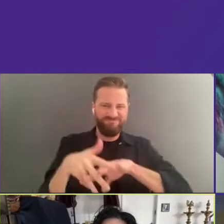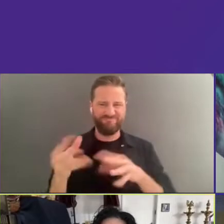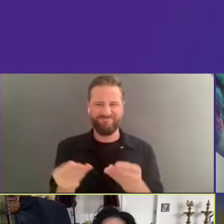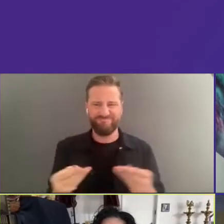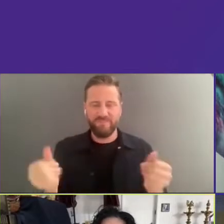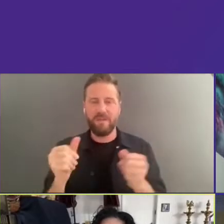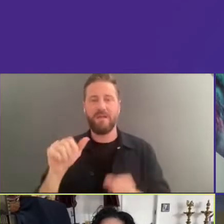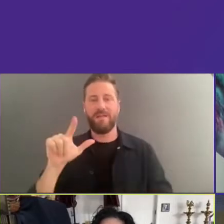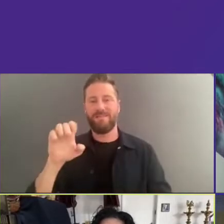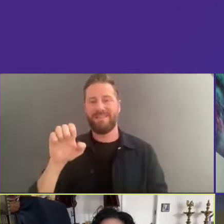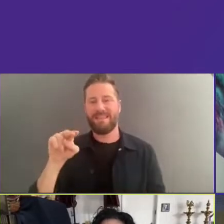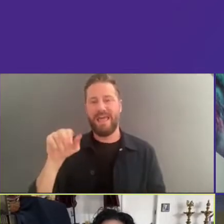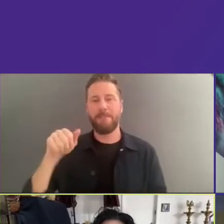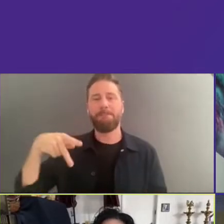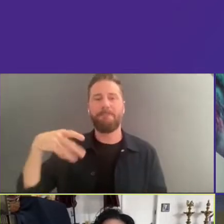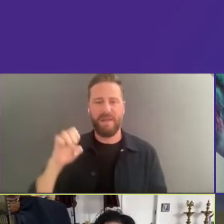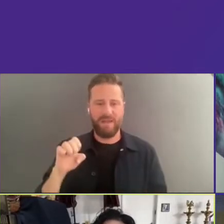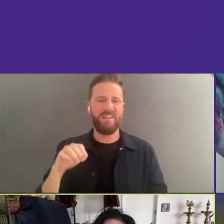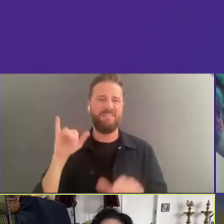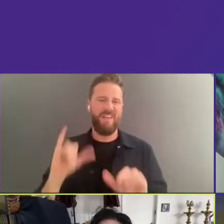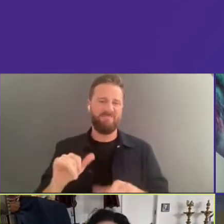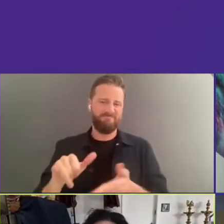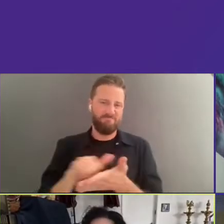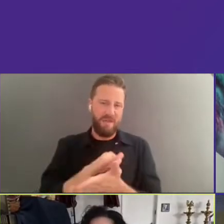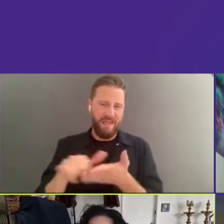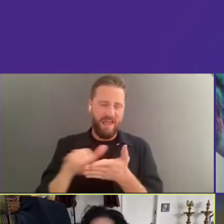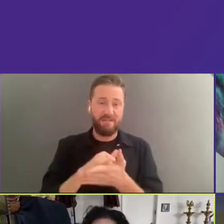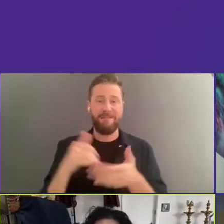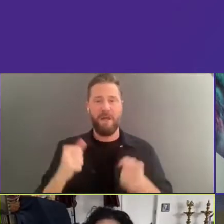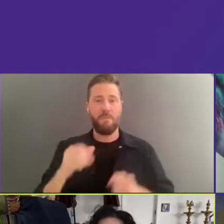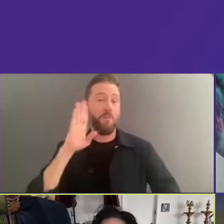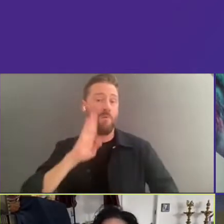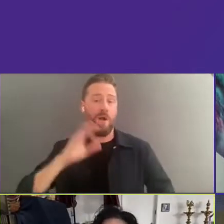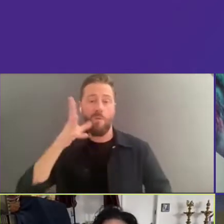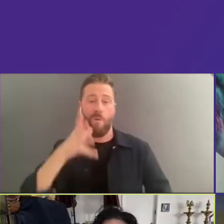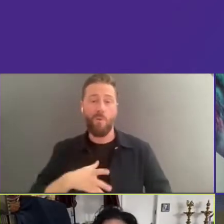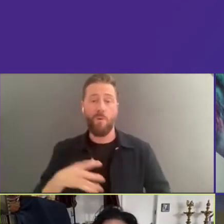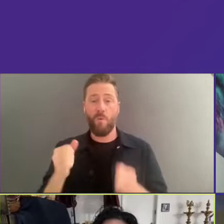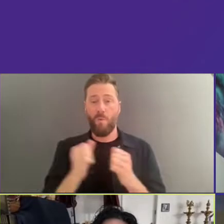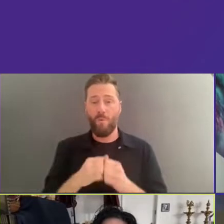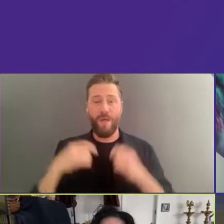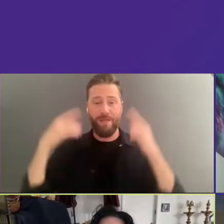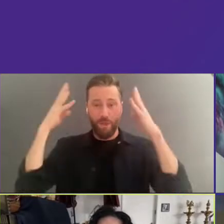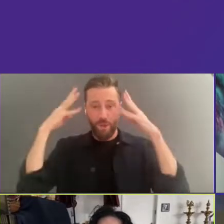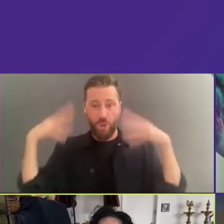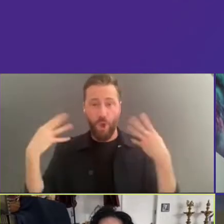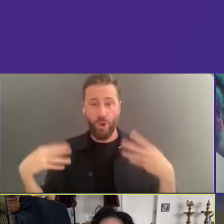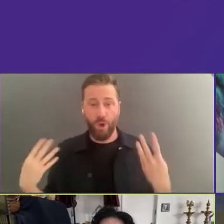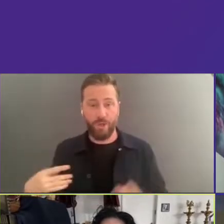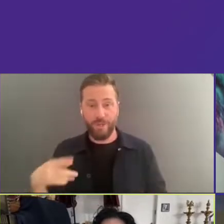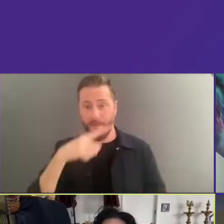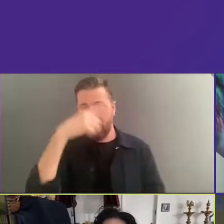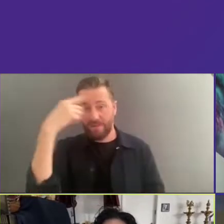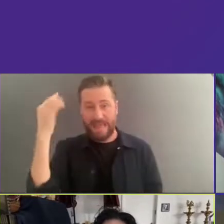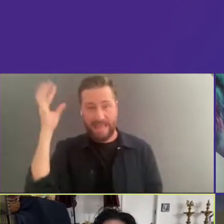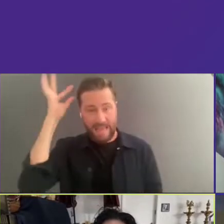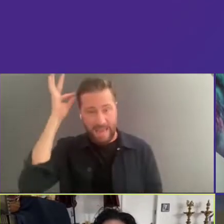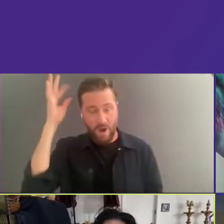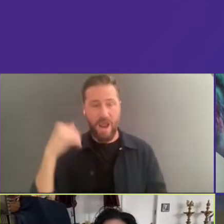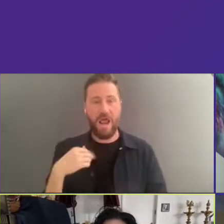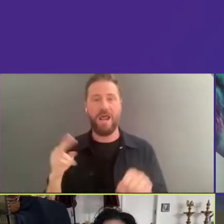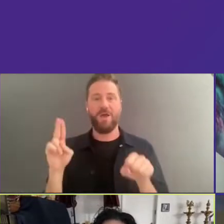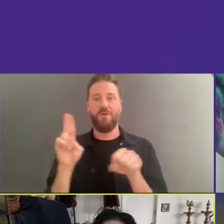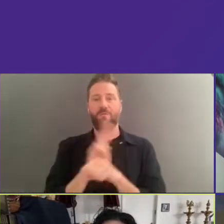Manhattan, and I'm a brown woman with a long curly black hair, and I'm wearing a